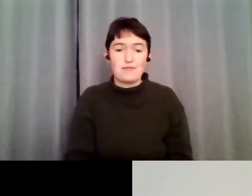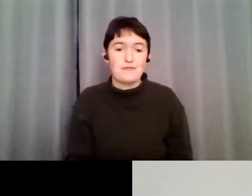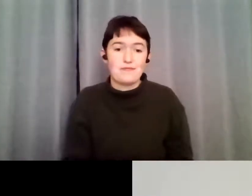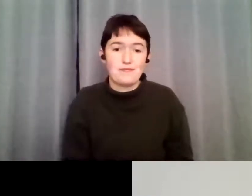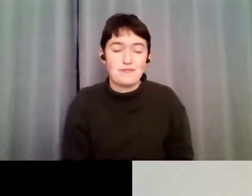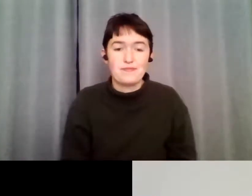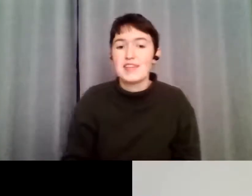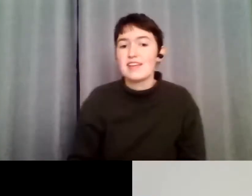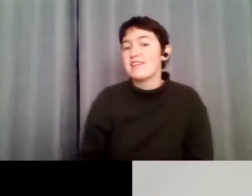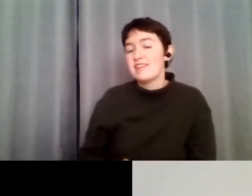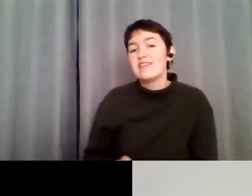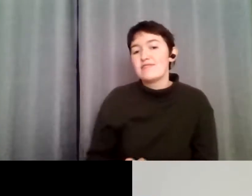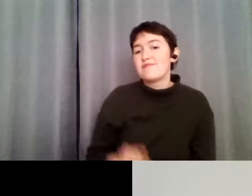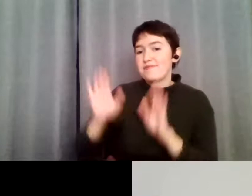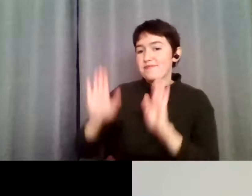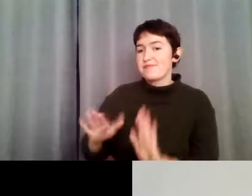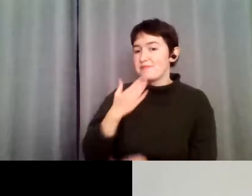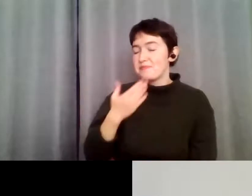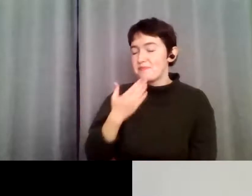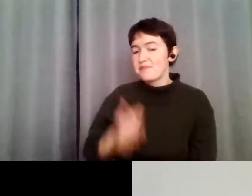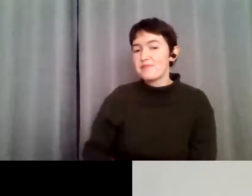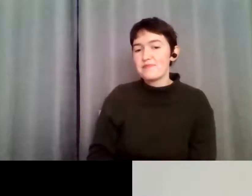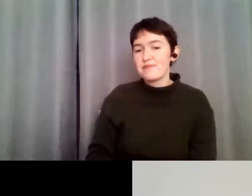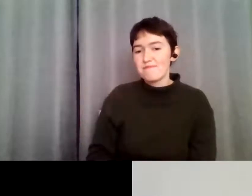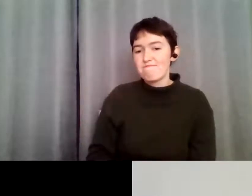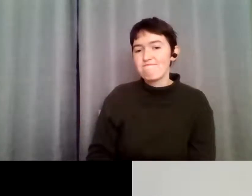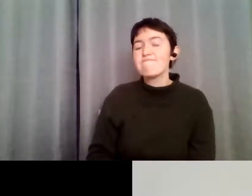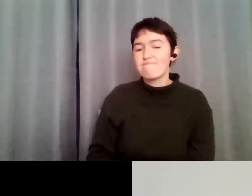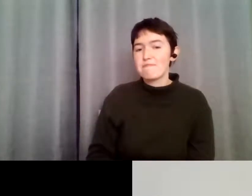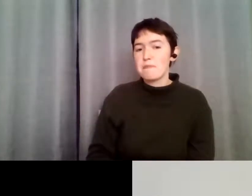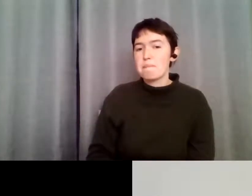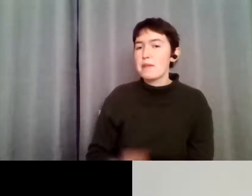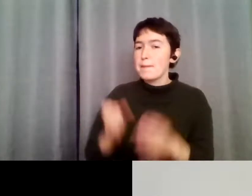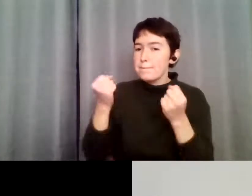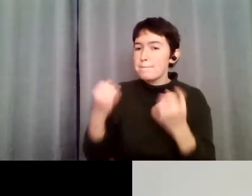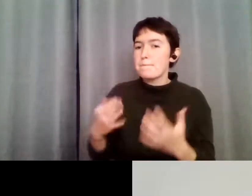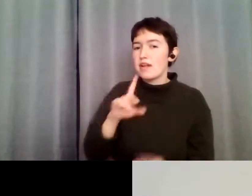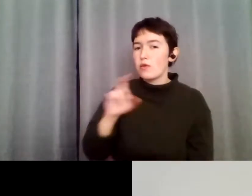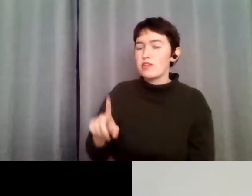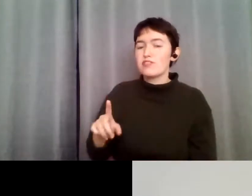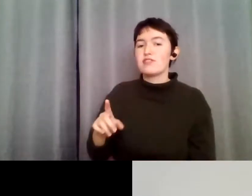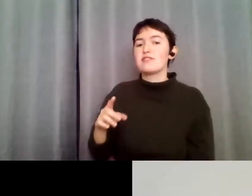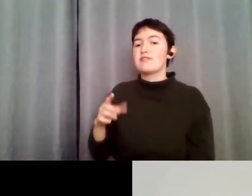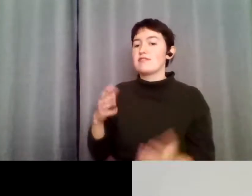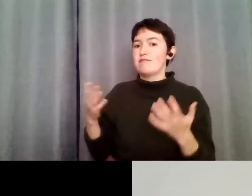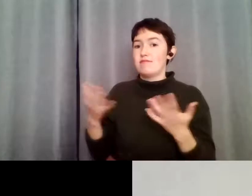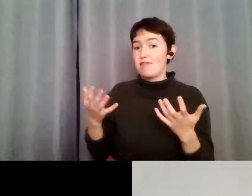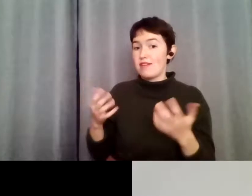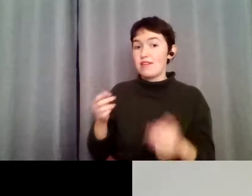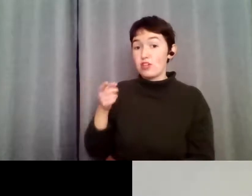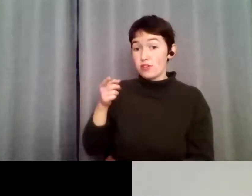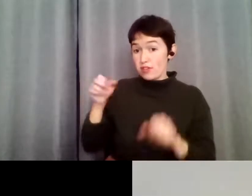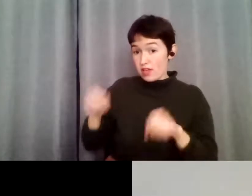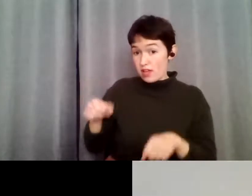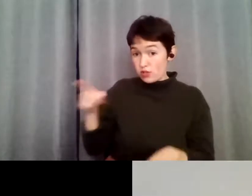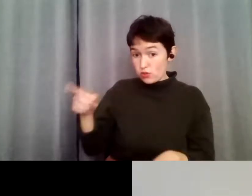Awesome, thank you. Okay. A lot of questions have asked, like, do you get to go to the moon as part of your job